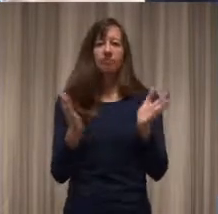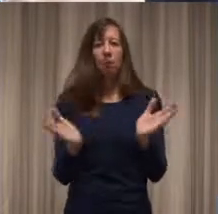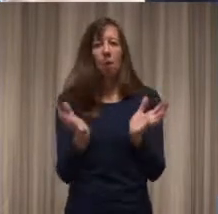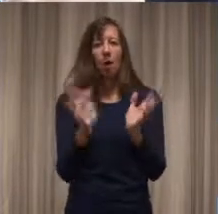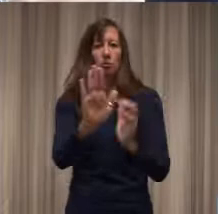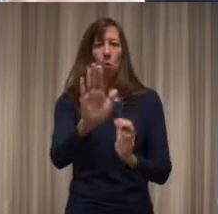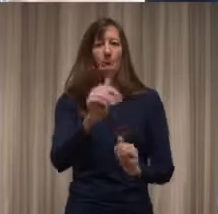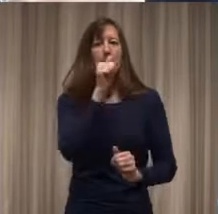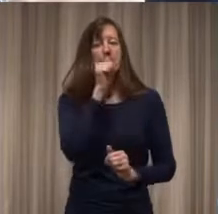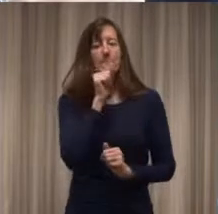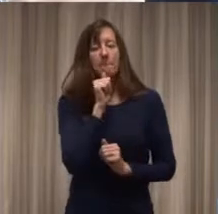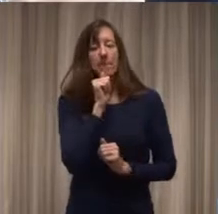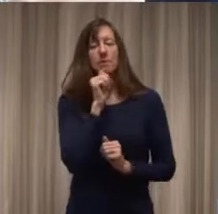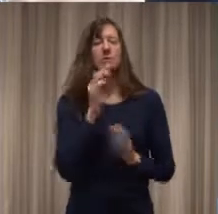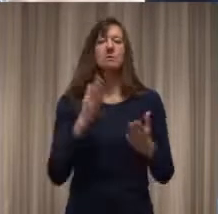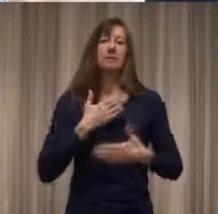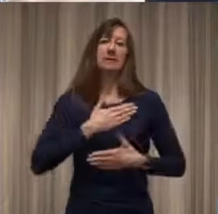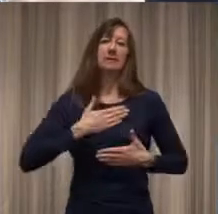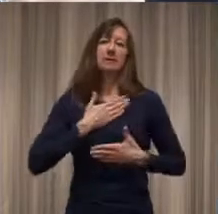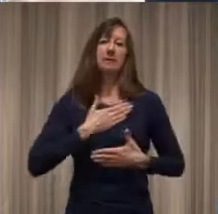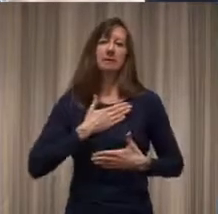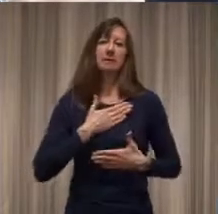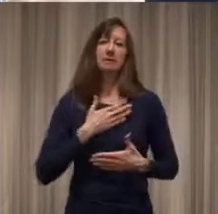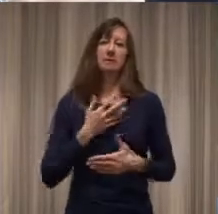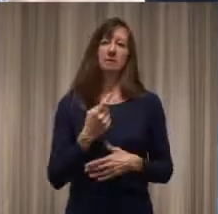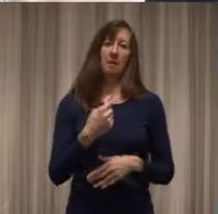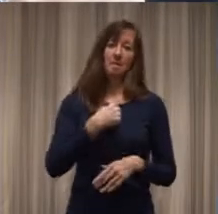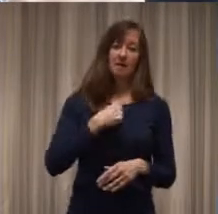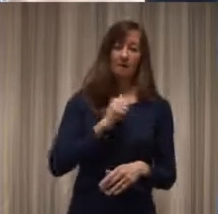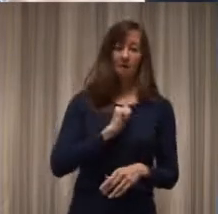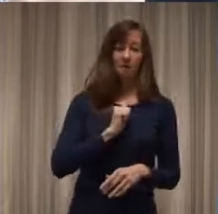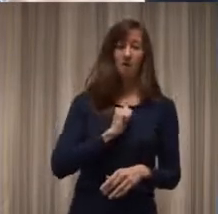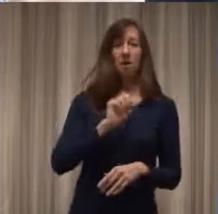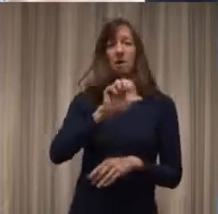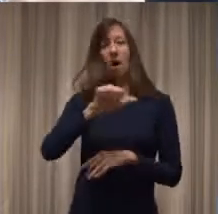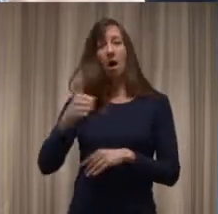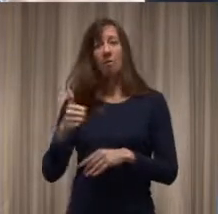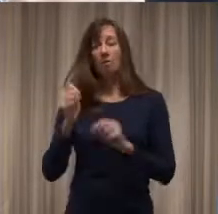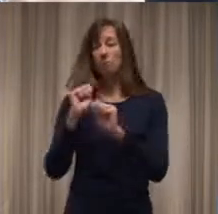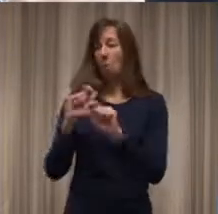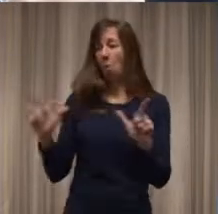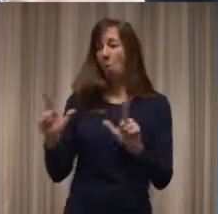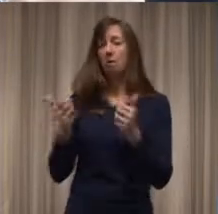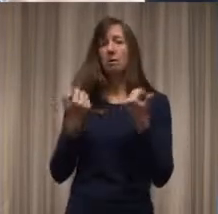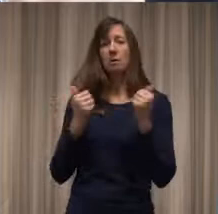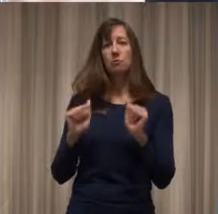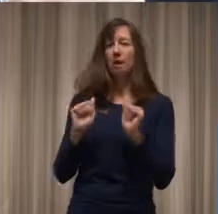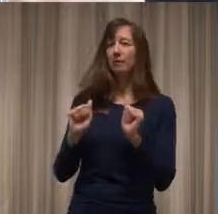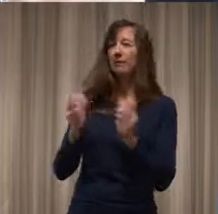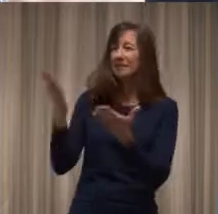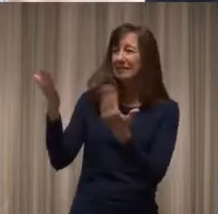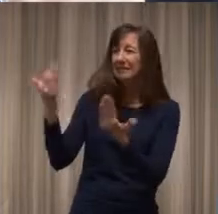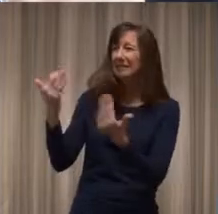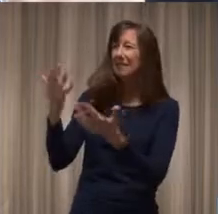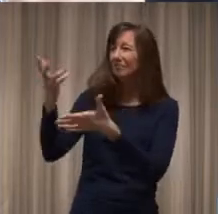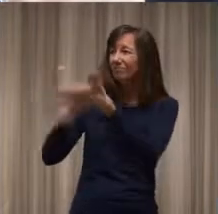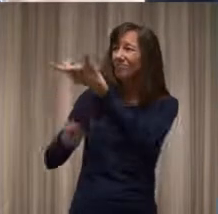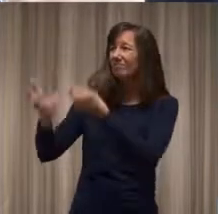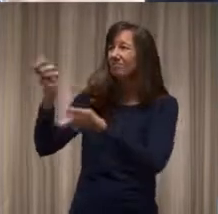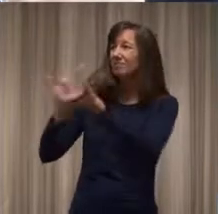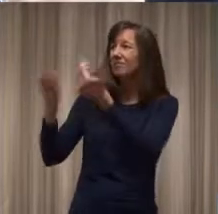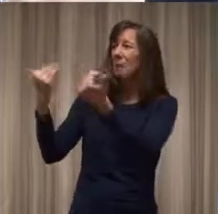I and all of us are pushing as hard as we possibly can to address this, but largely it's a problem that lies at the federal level